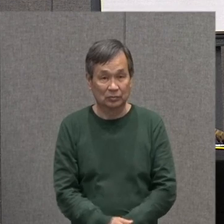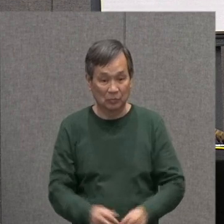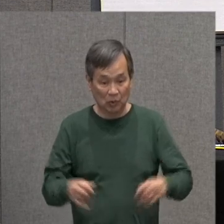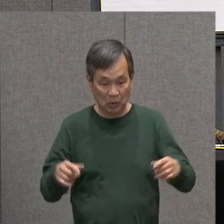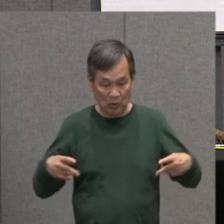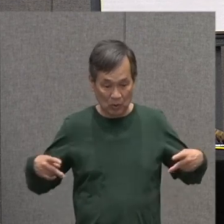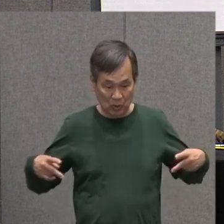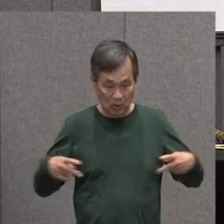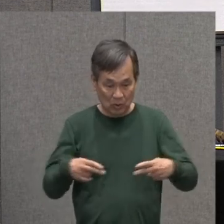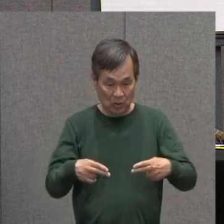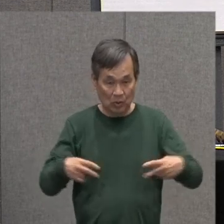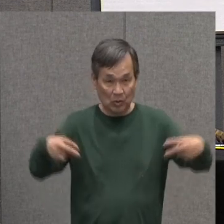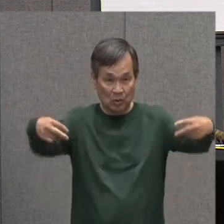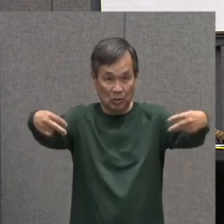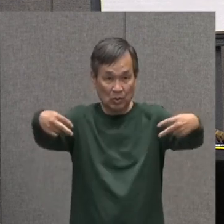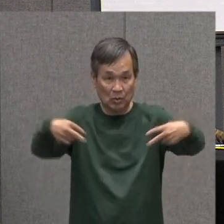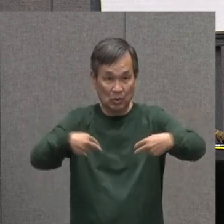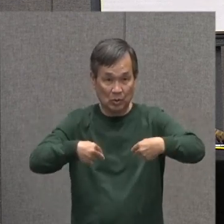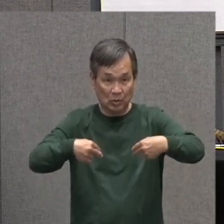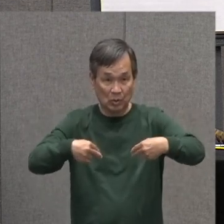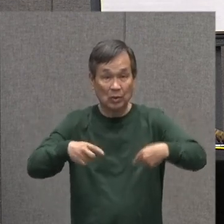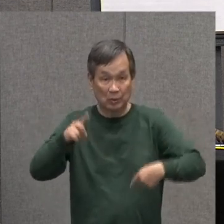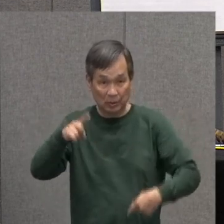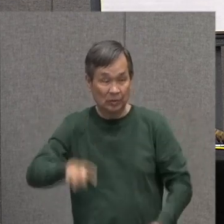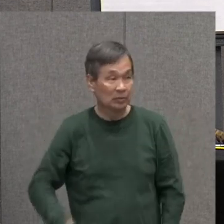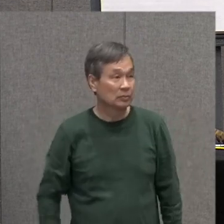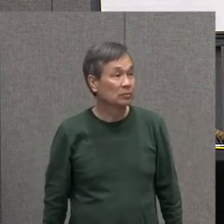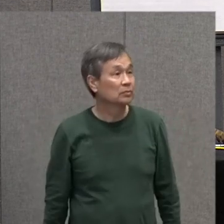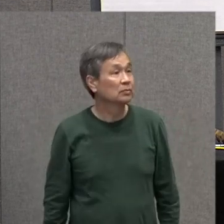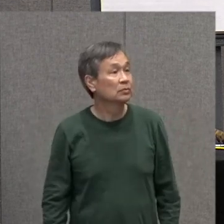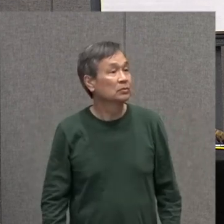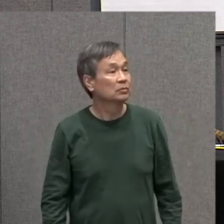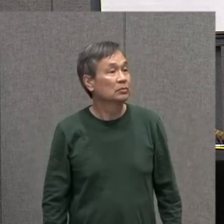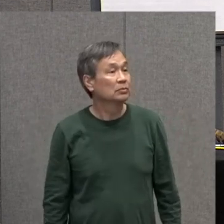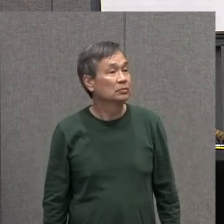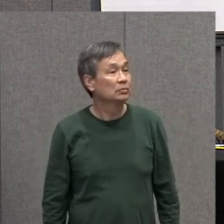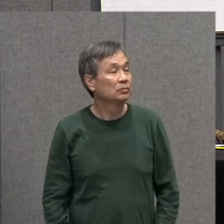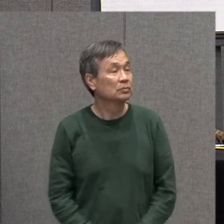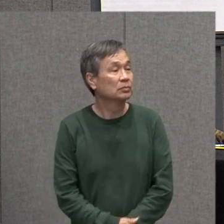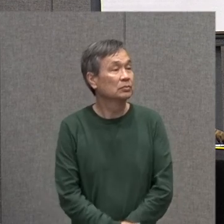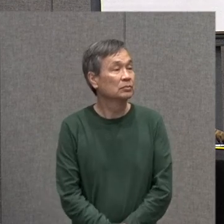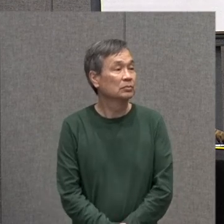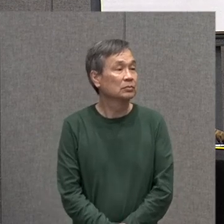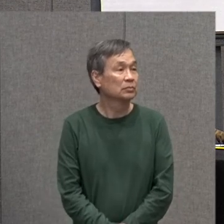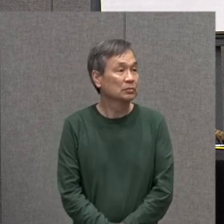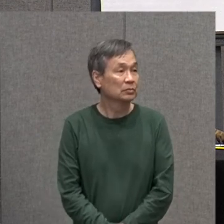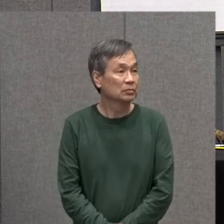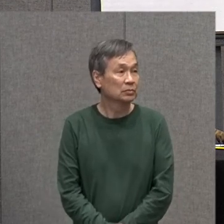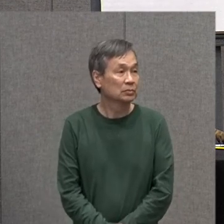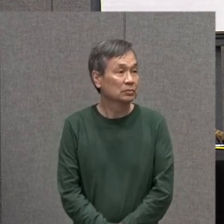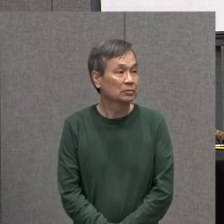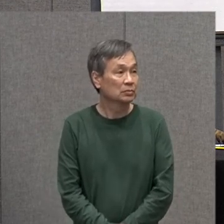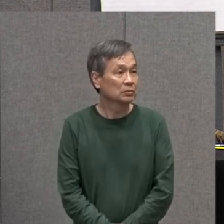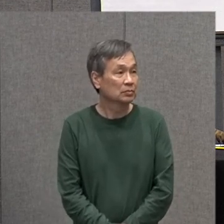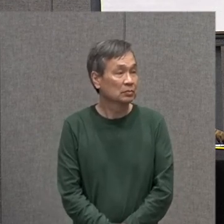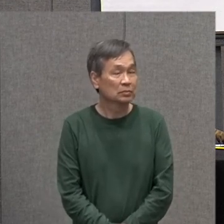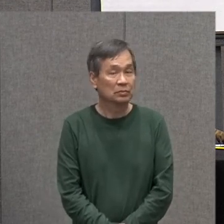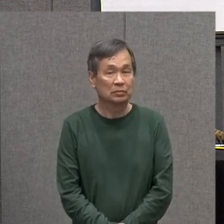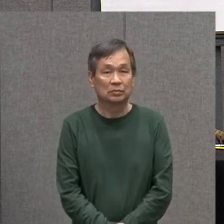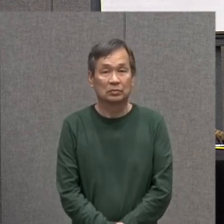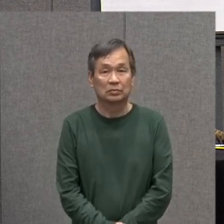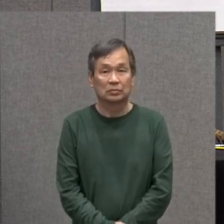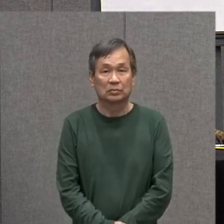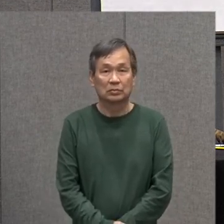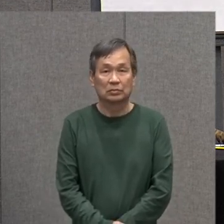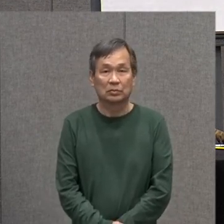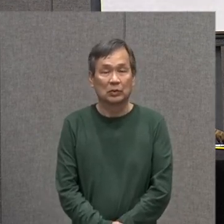One of my lines was a little bit off, so I'm just going to... Mine are a little wonky. That's all right. But the important thing is that